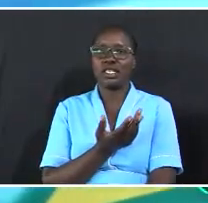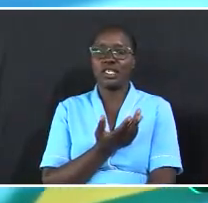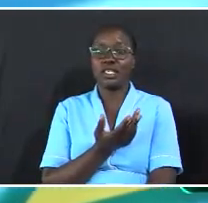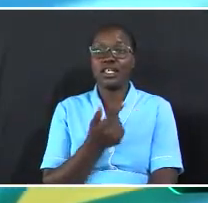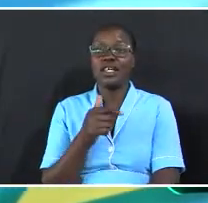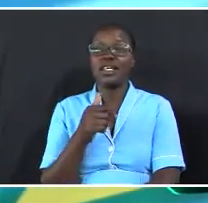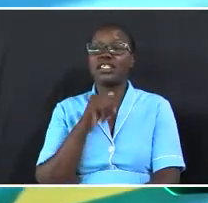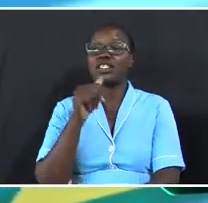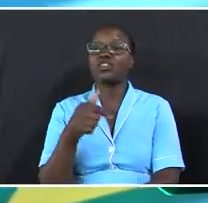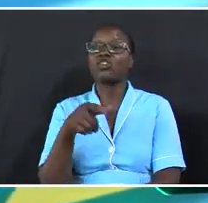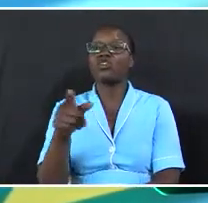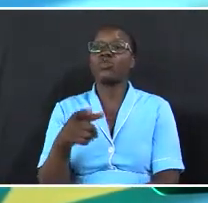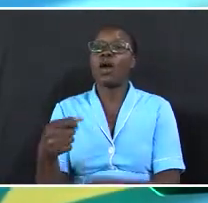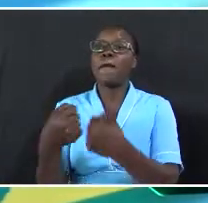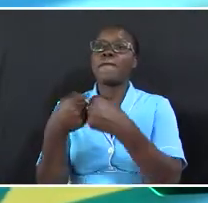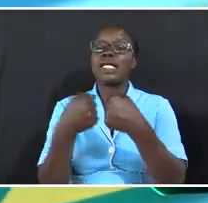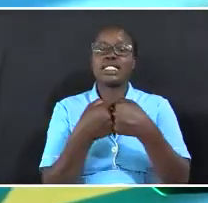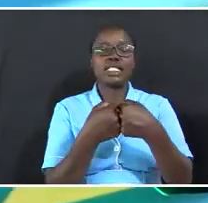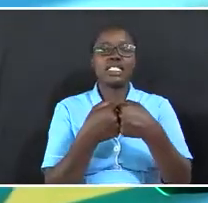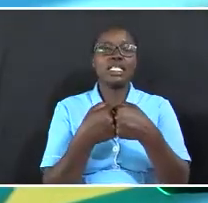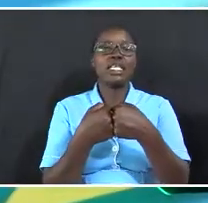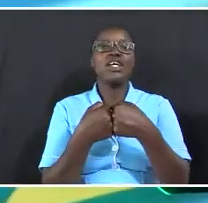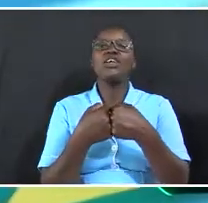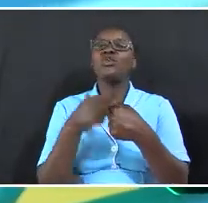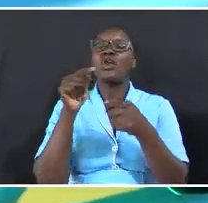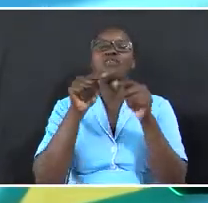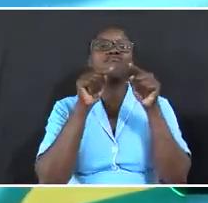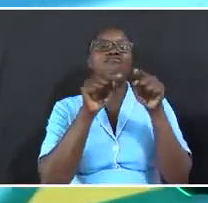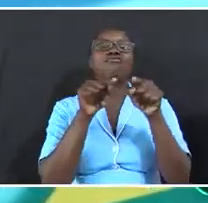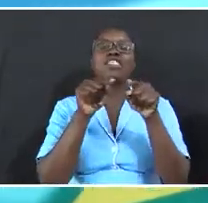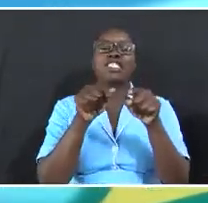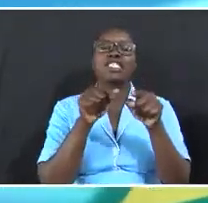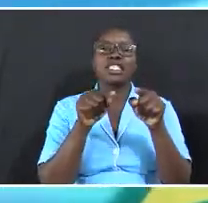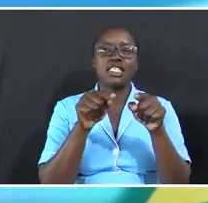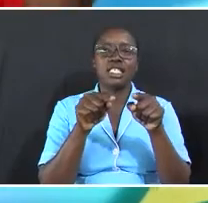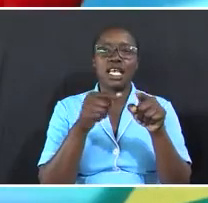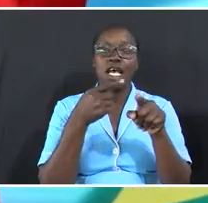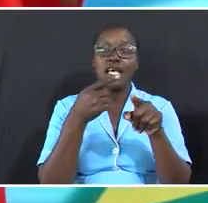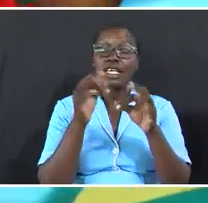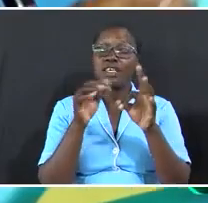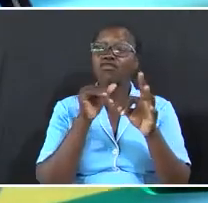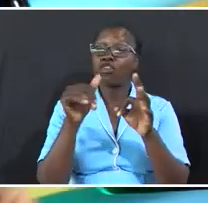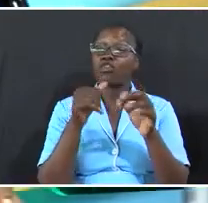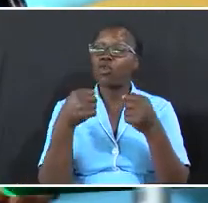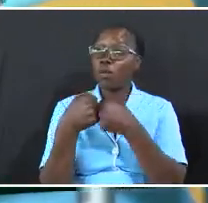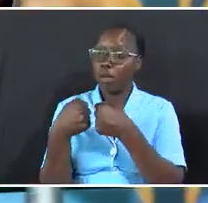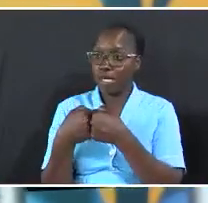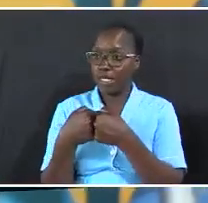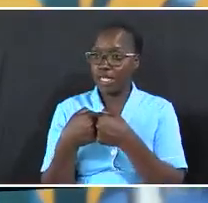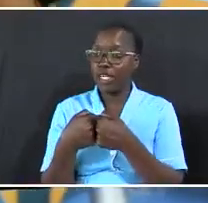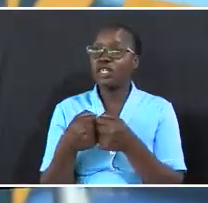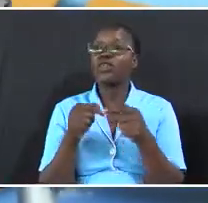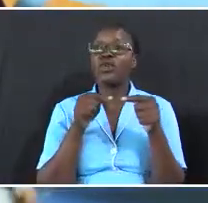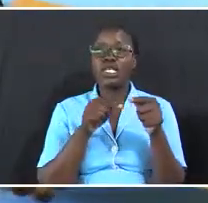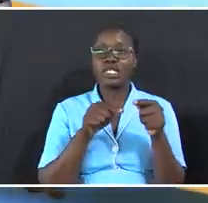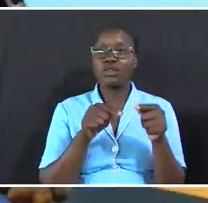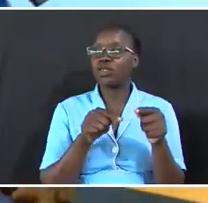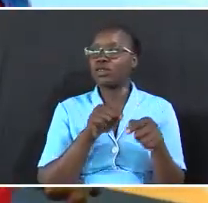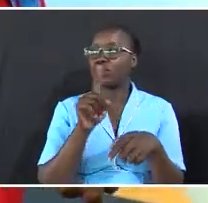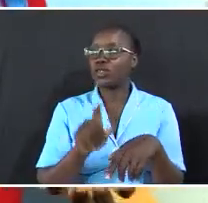When it is not your match, you can criticize. When it is not your match, you can